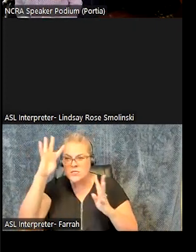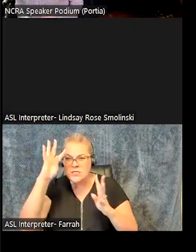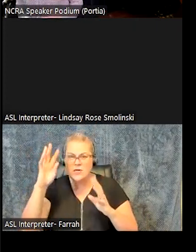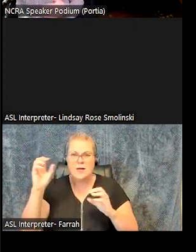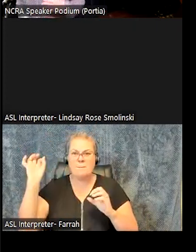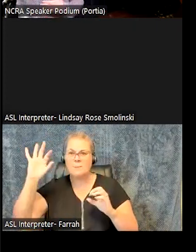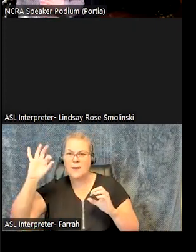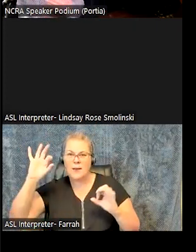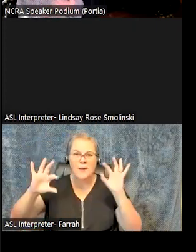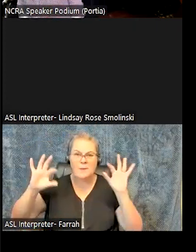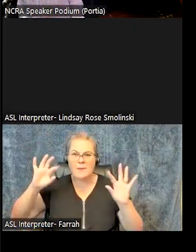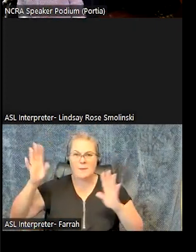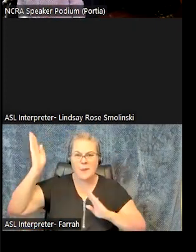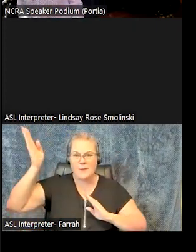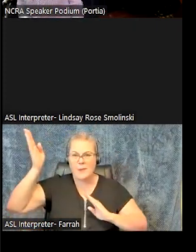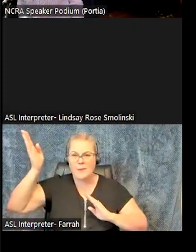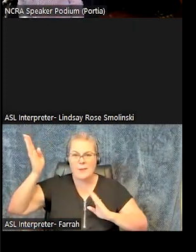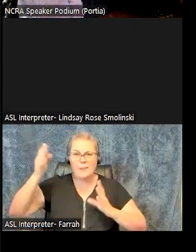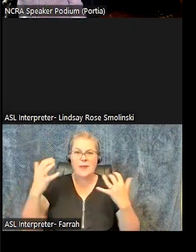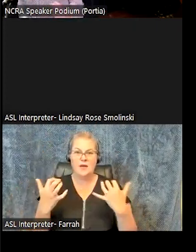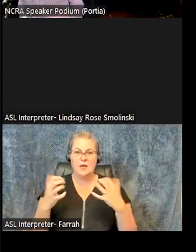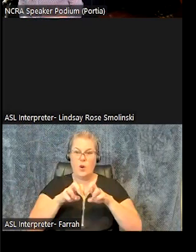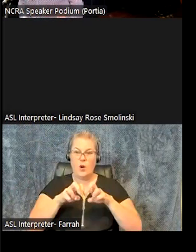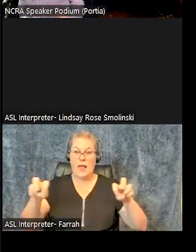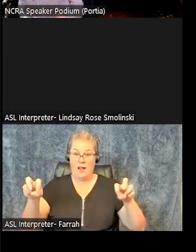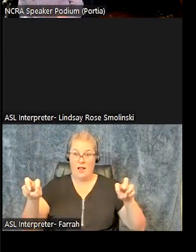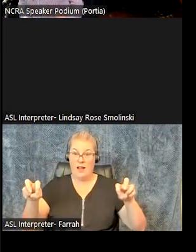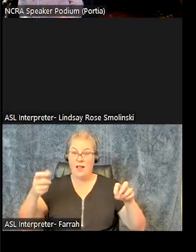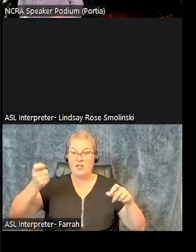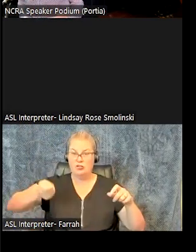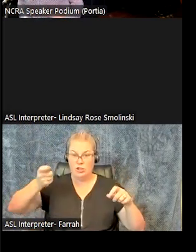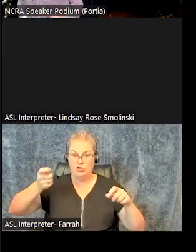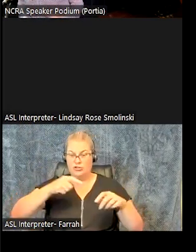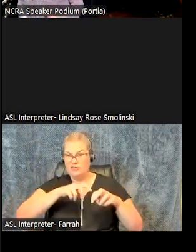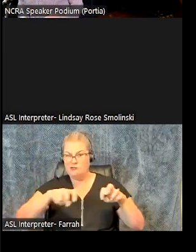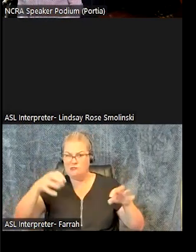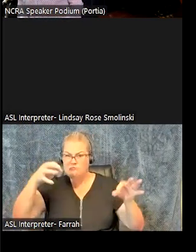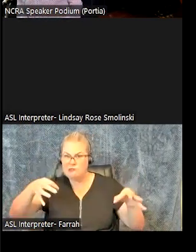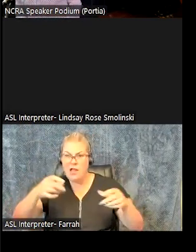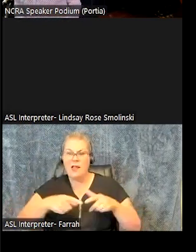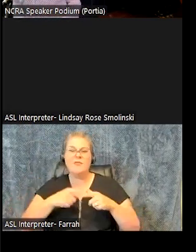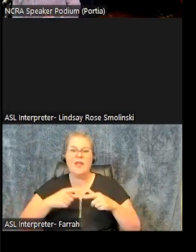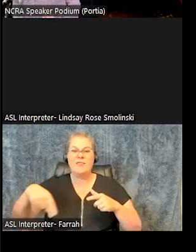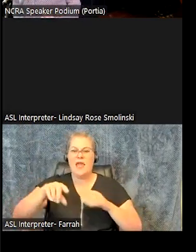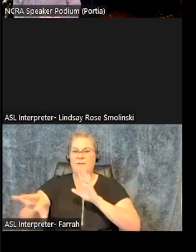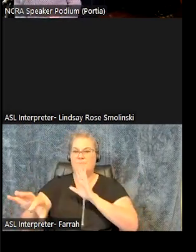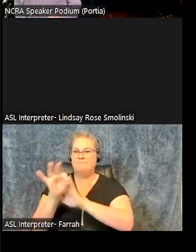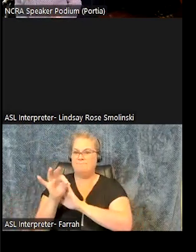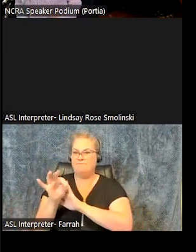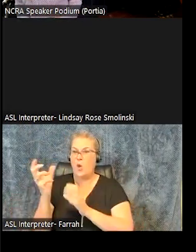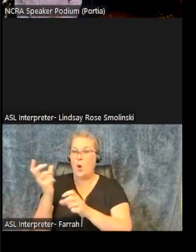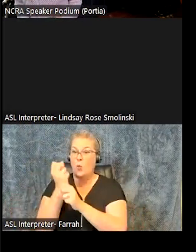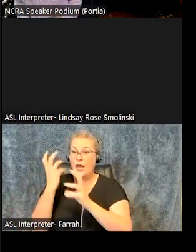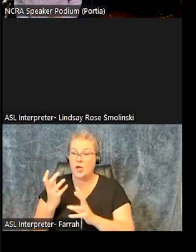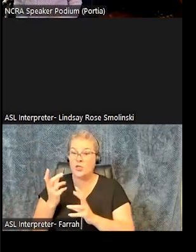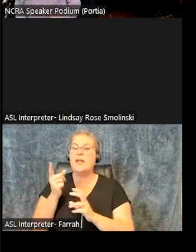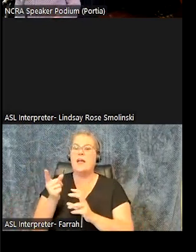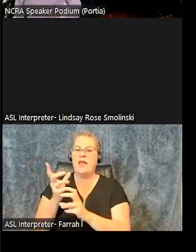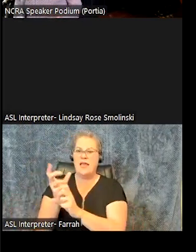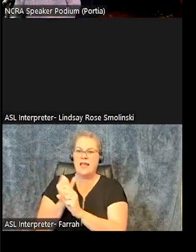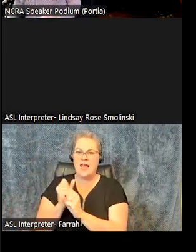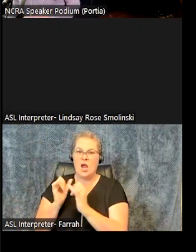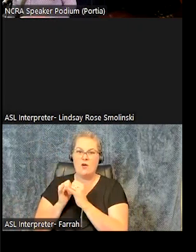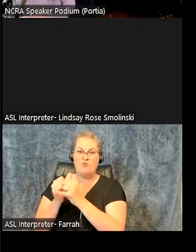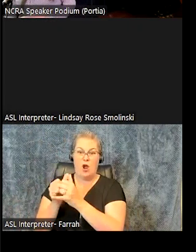ideas to a panel of judges, and those judges then select the winners and they receive a prize.